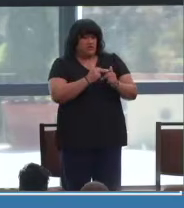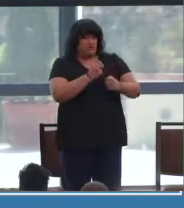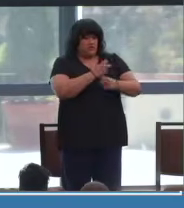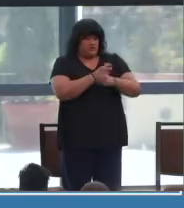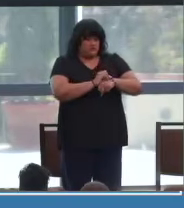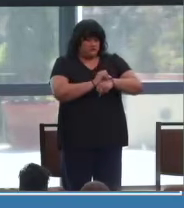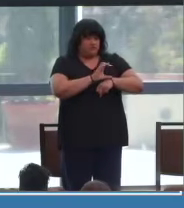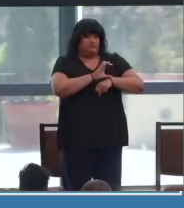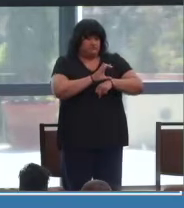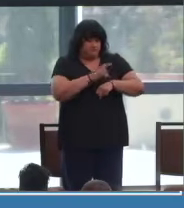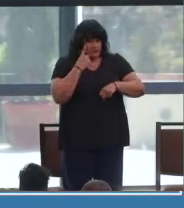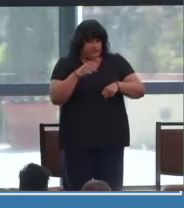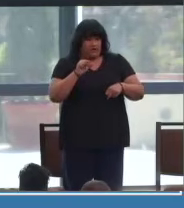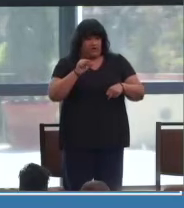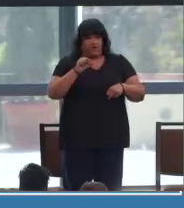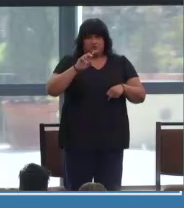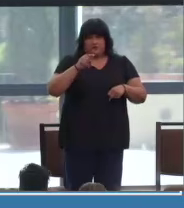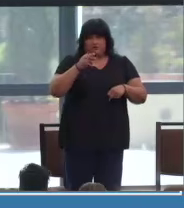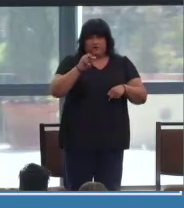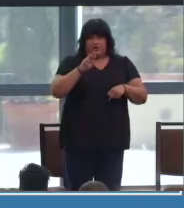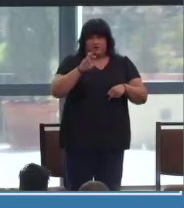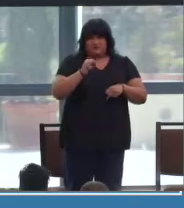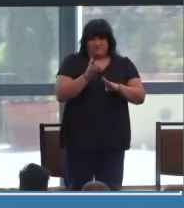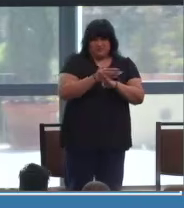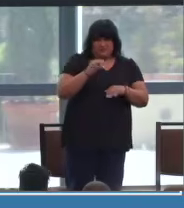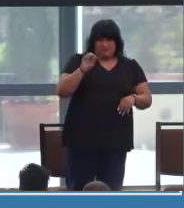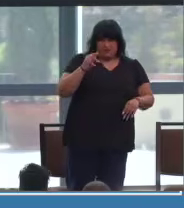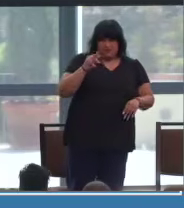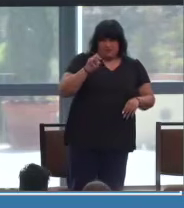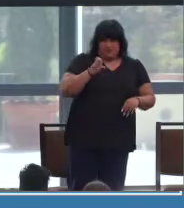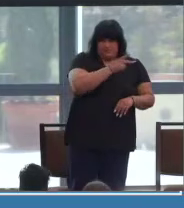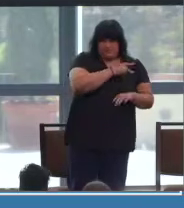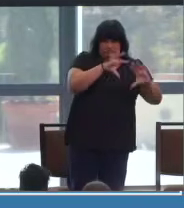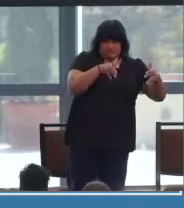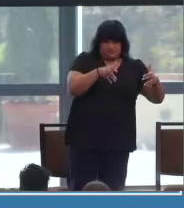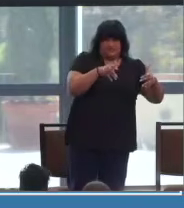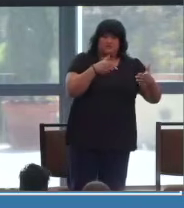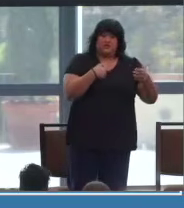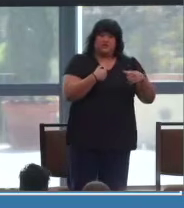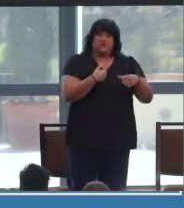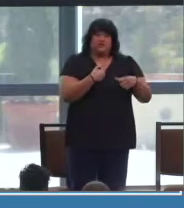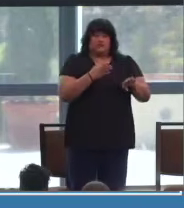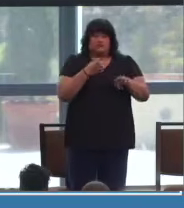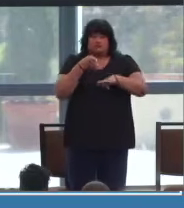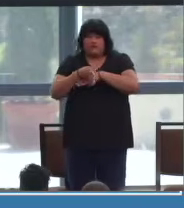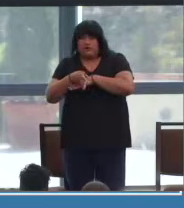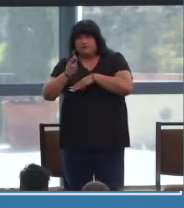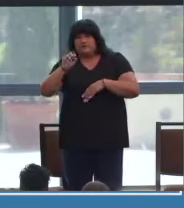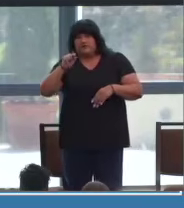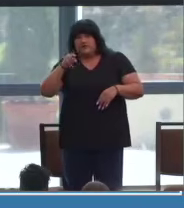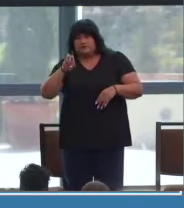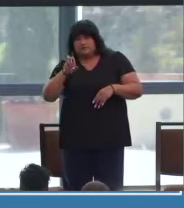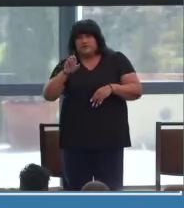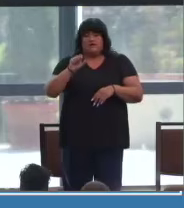premenopausal osteoporosis even before we would use that in, postmenopausal osteoporosis. So